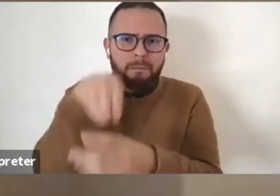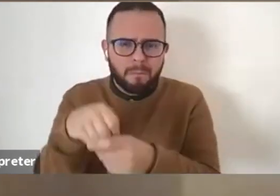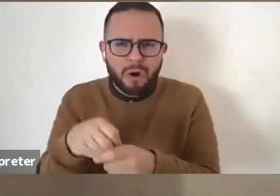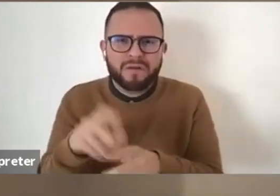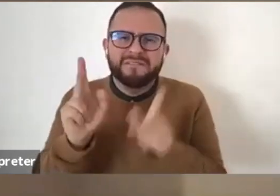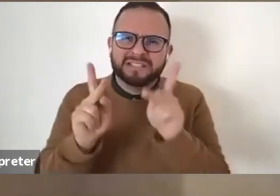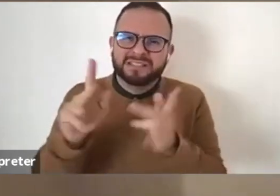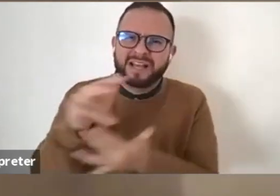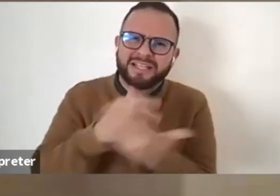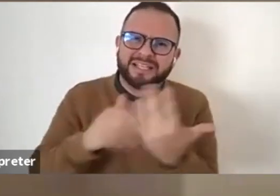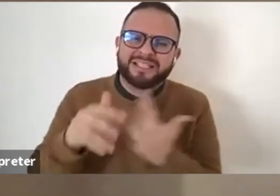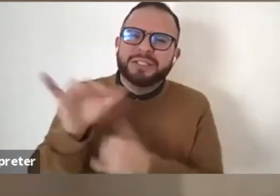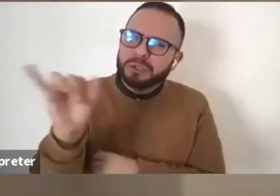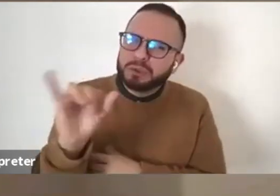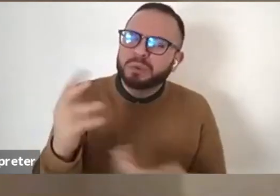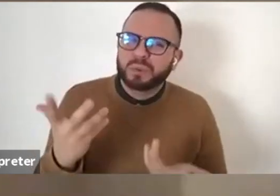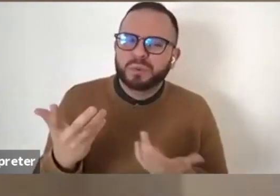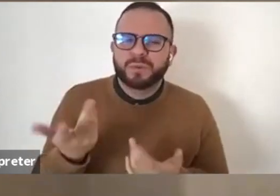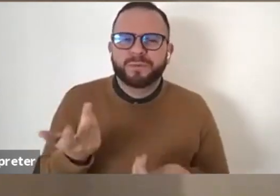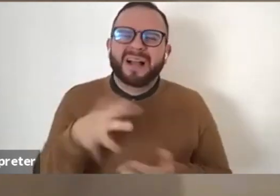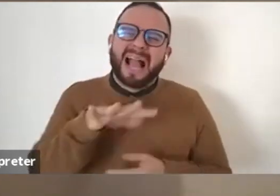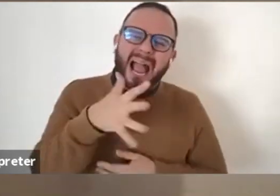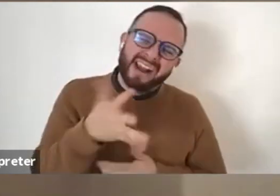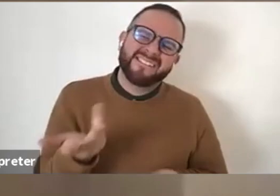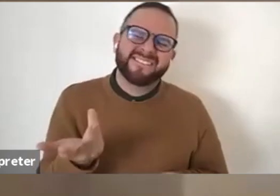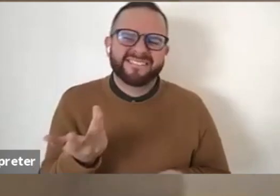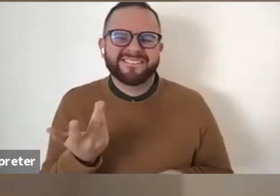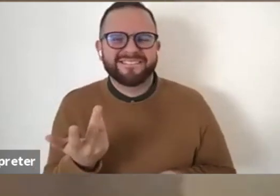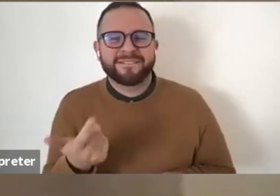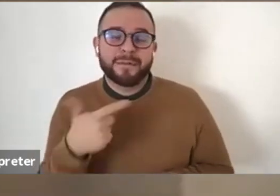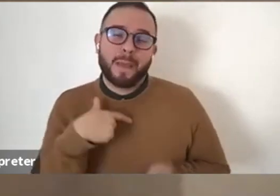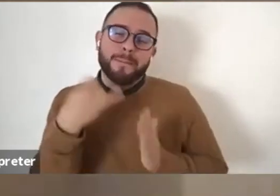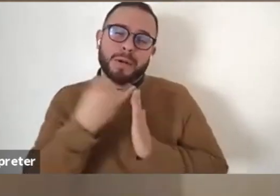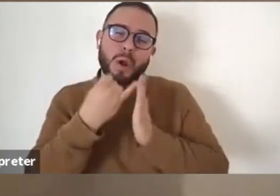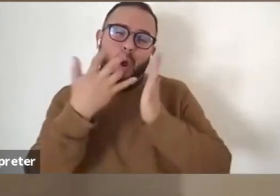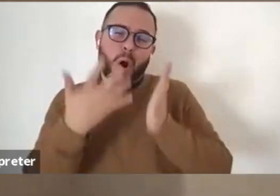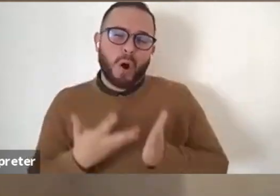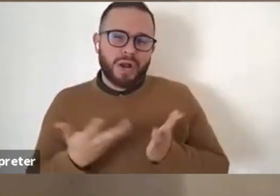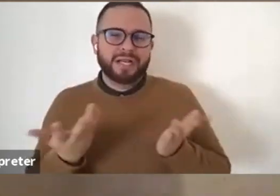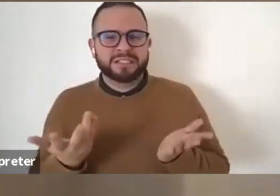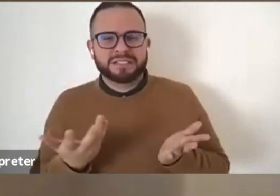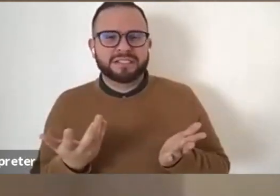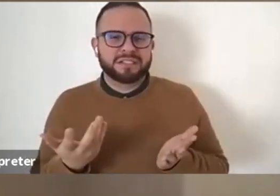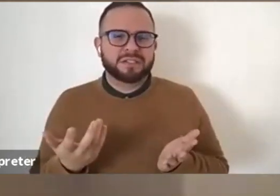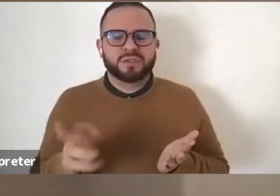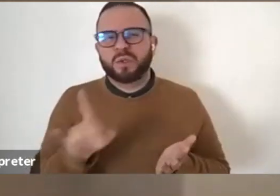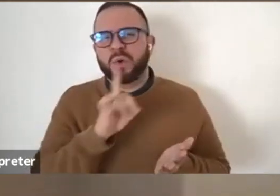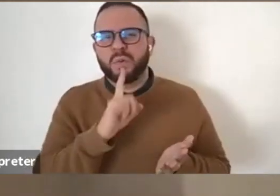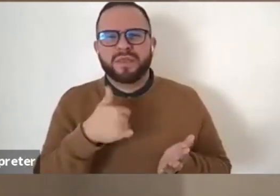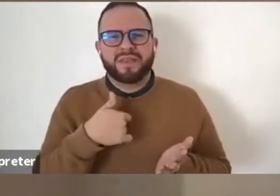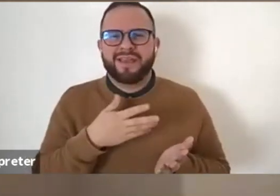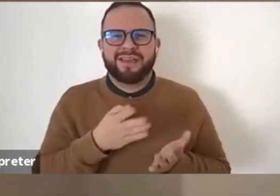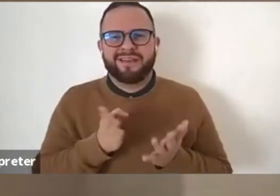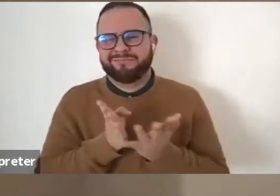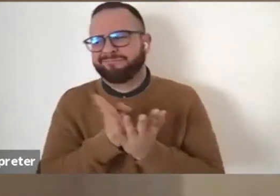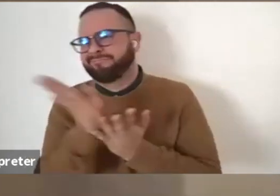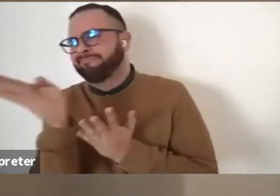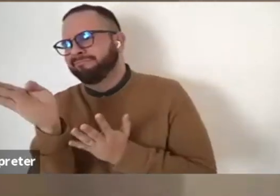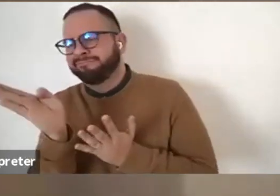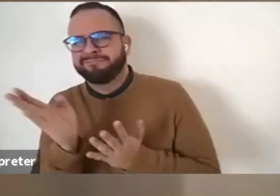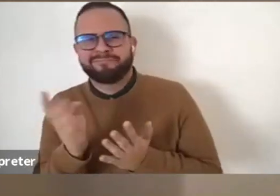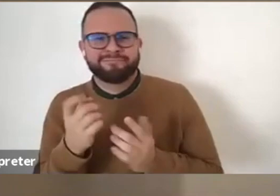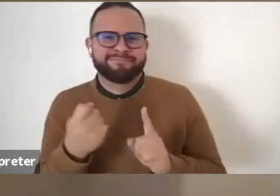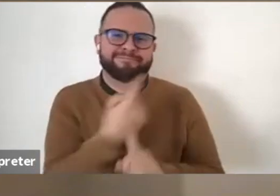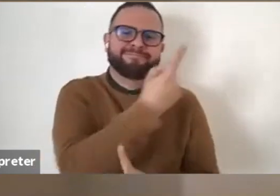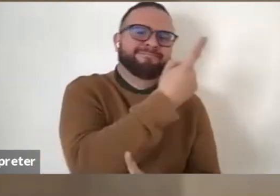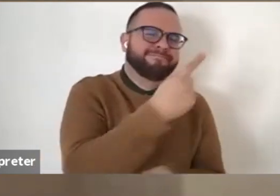course, being an artist, it threw me out in a different model, right? But still, I am